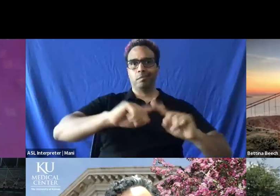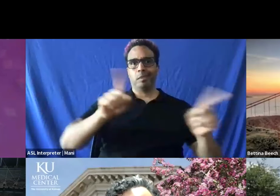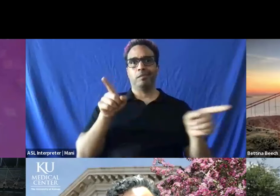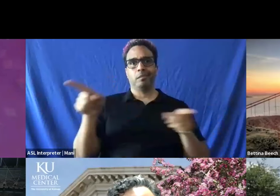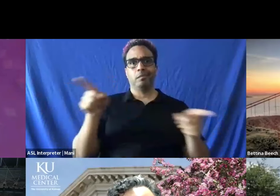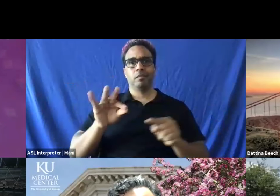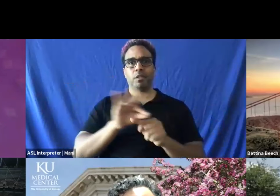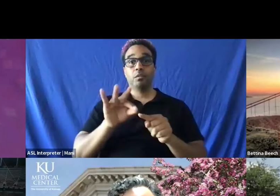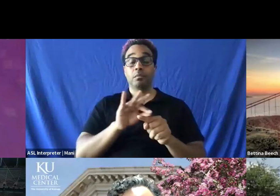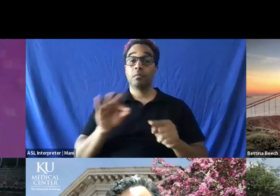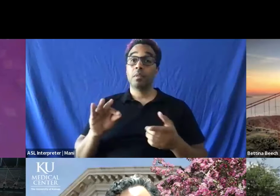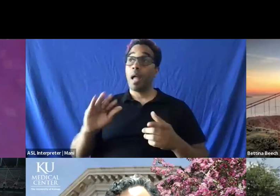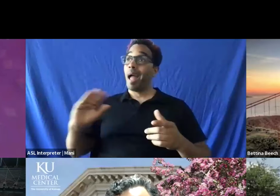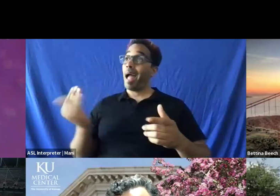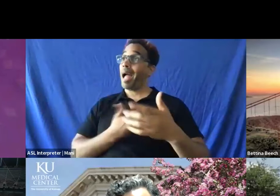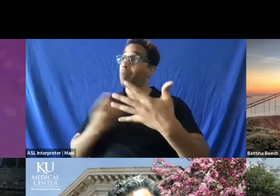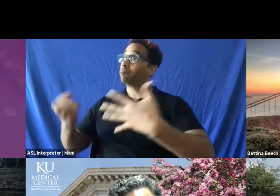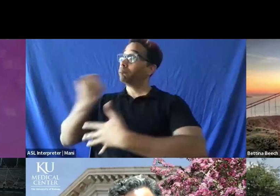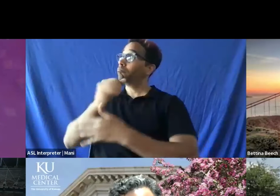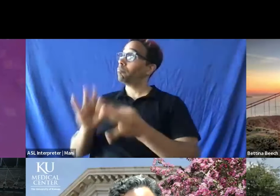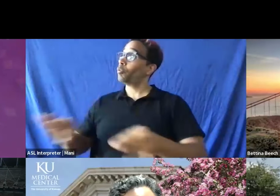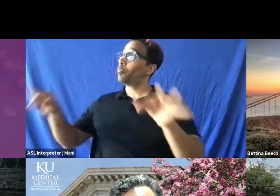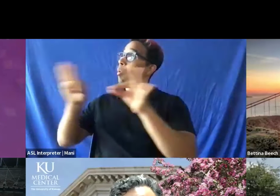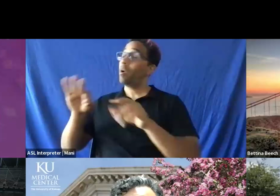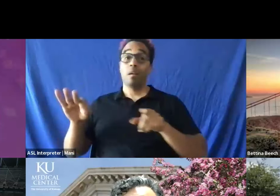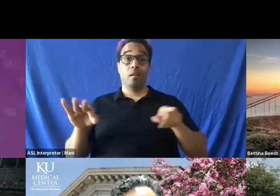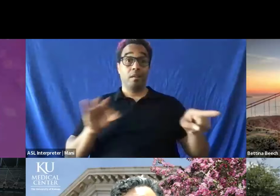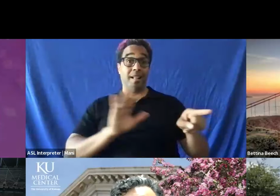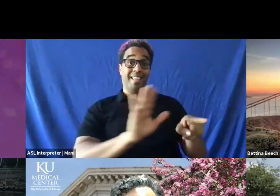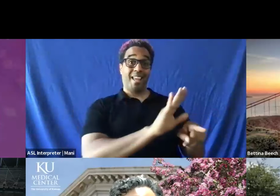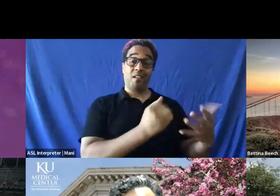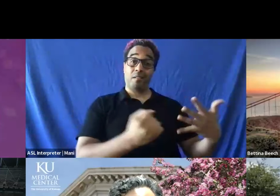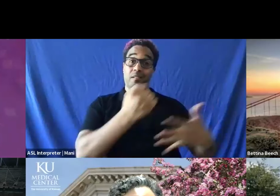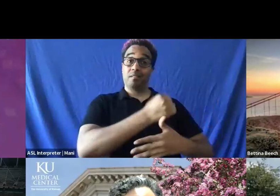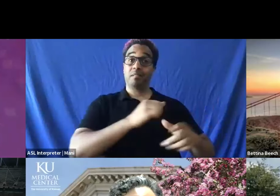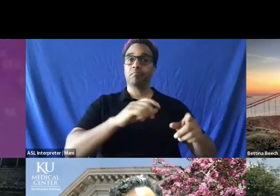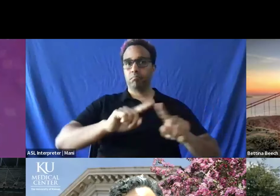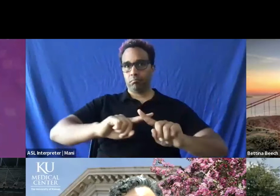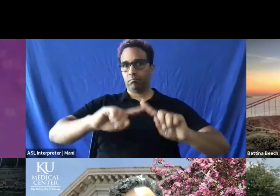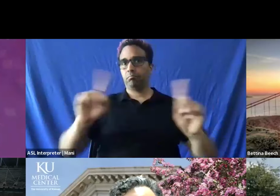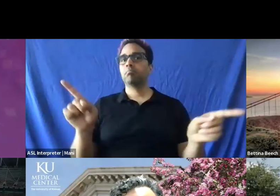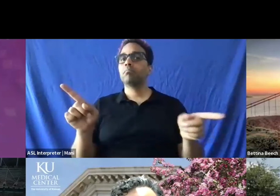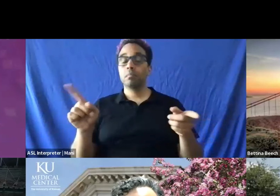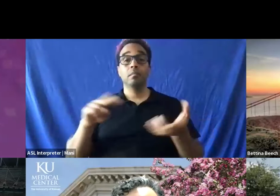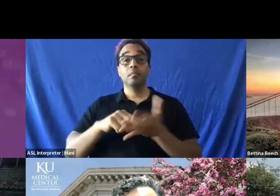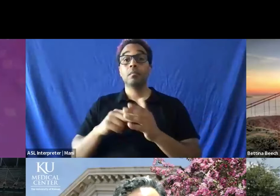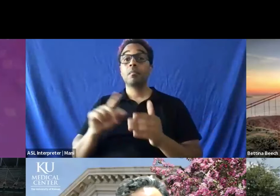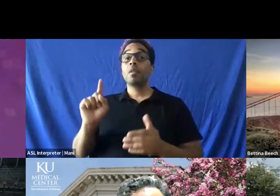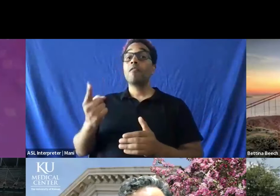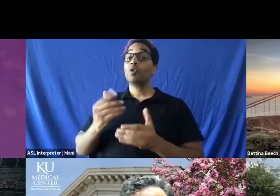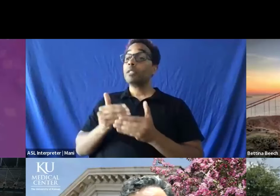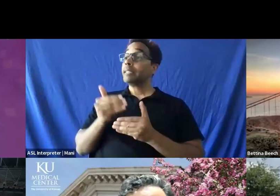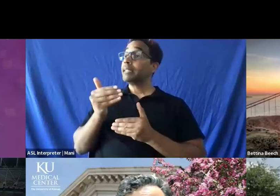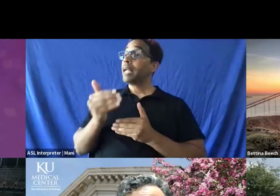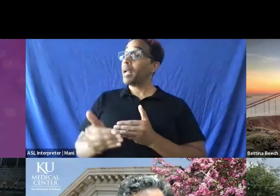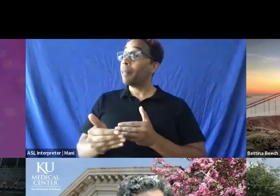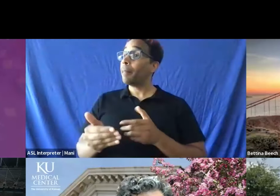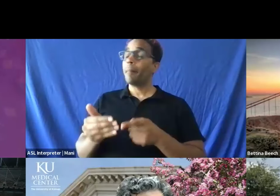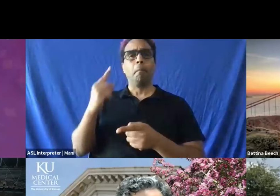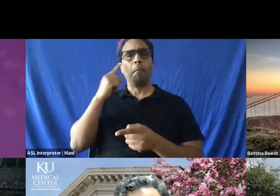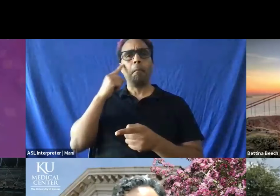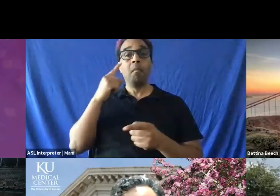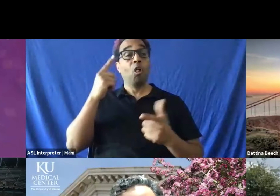first step in training researchers to think about how are you going to build a relationship with a community is recognizing that, first of all, you're not in